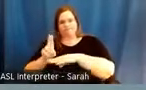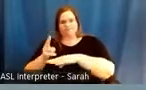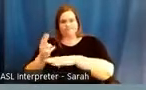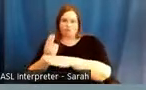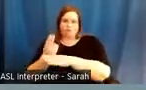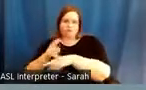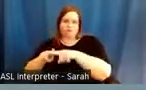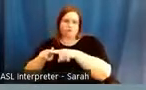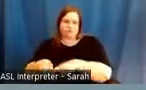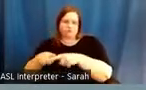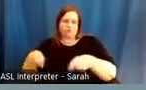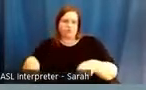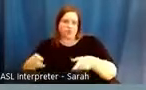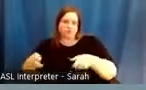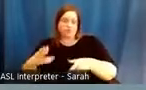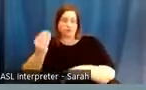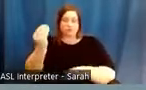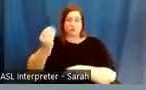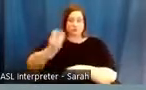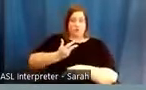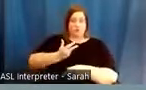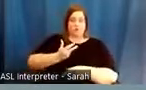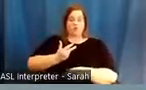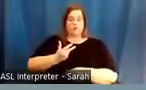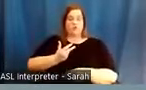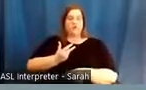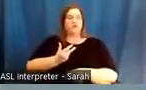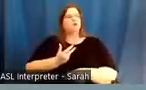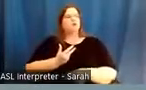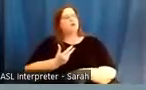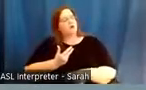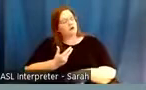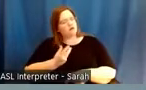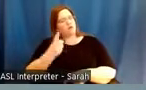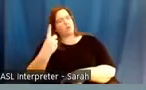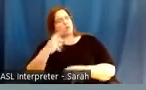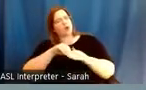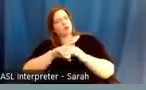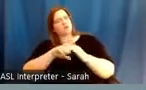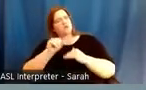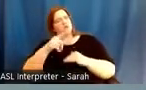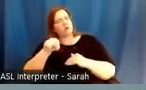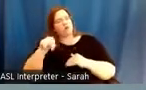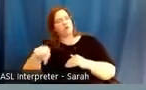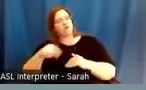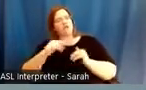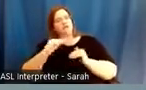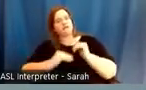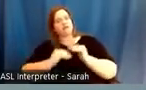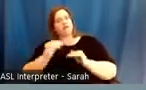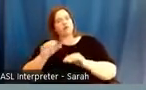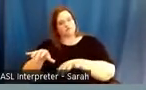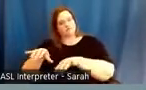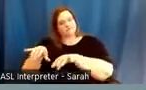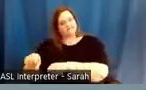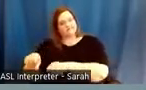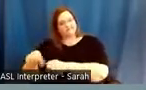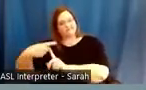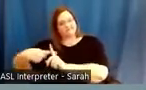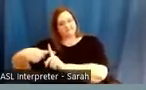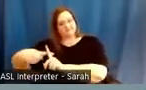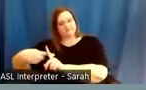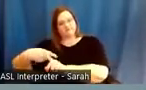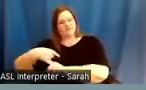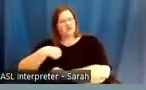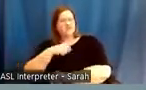I was told that, you know, well, the one accessible apartment in this building is taken. And we really